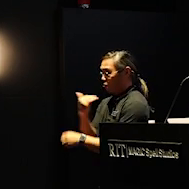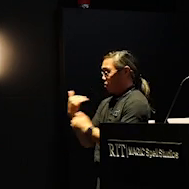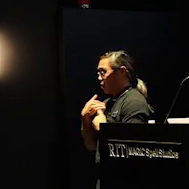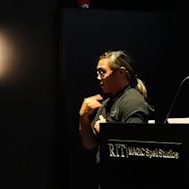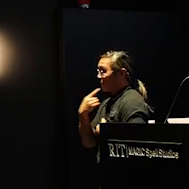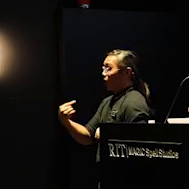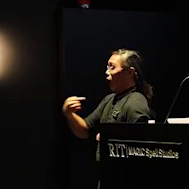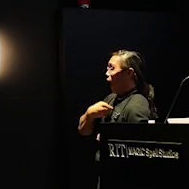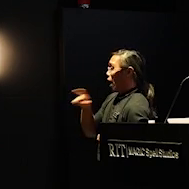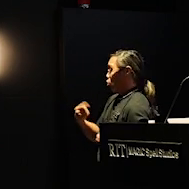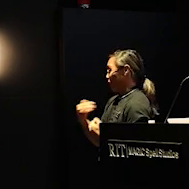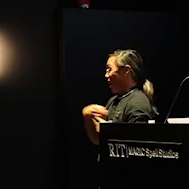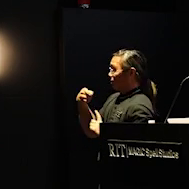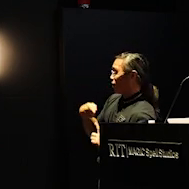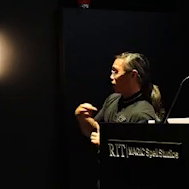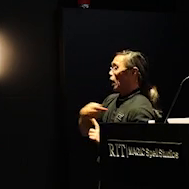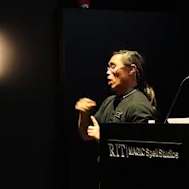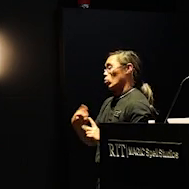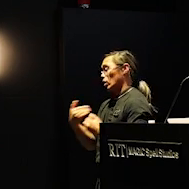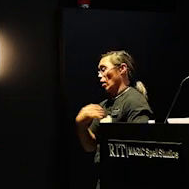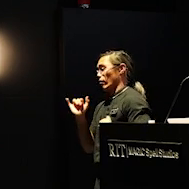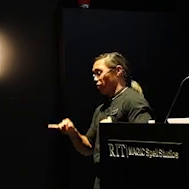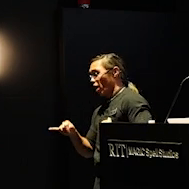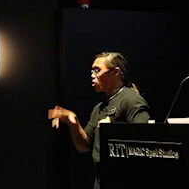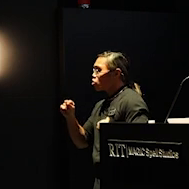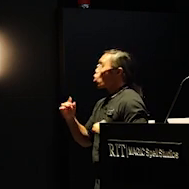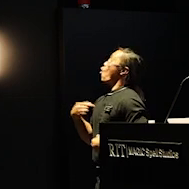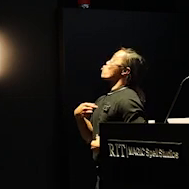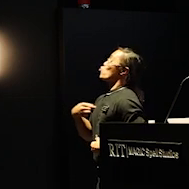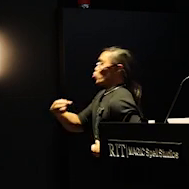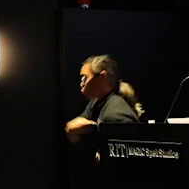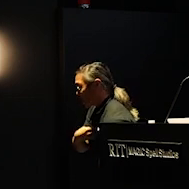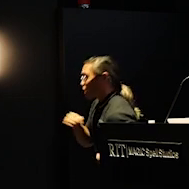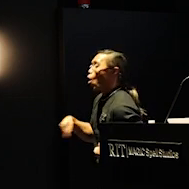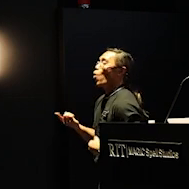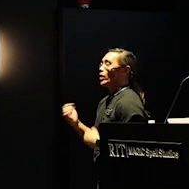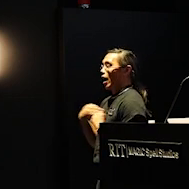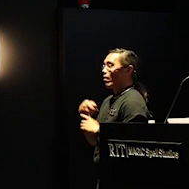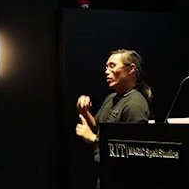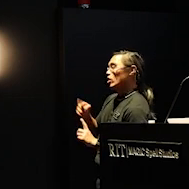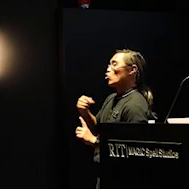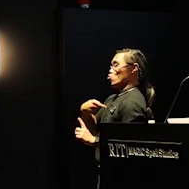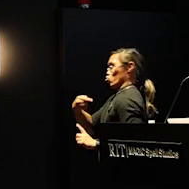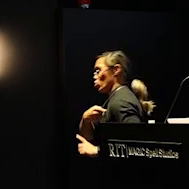super silly, like really dumb, but design. It's design. That's like how we do it.